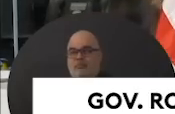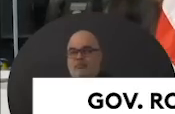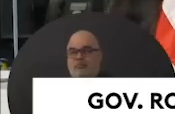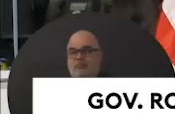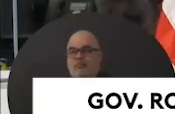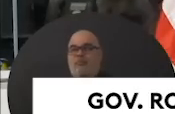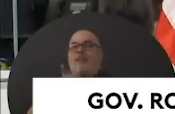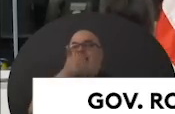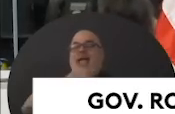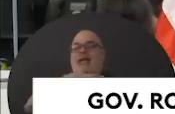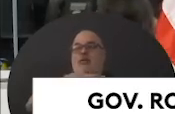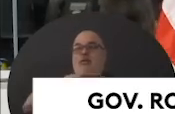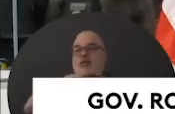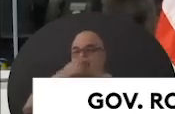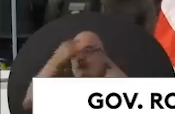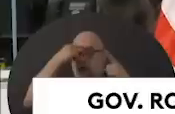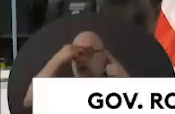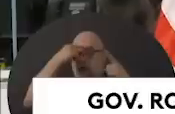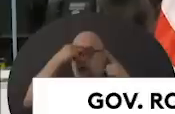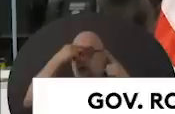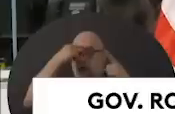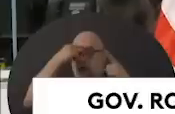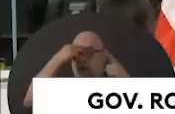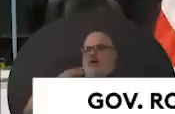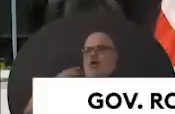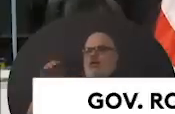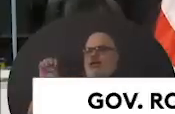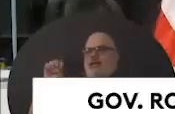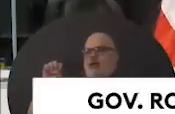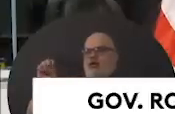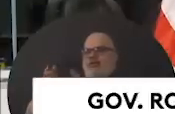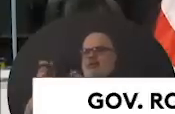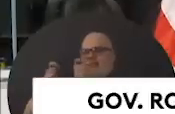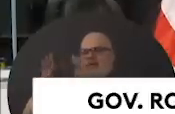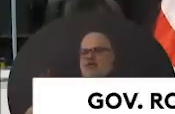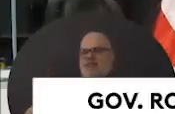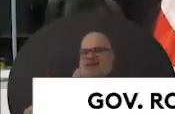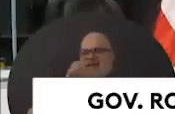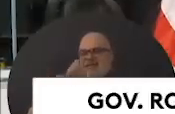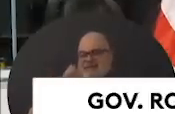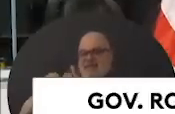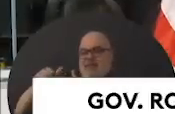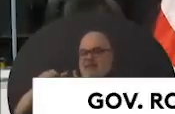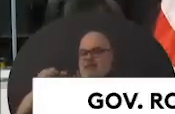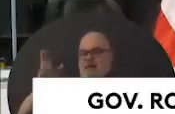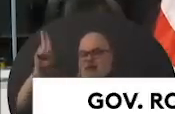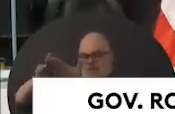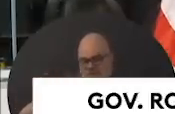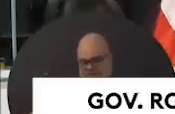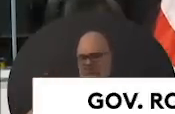I believe the regional agreement you talked to management assistance compact that is activated right now. We